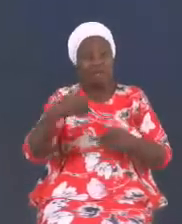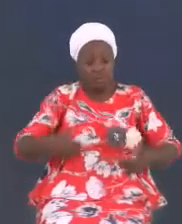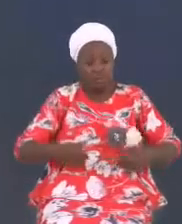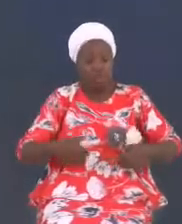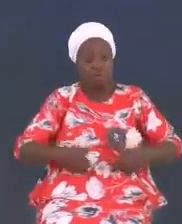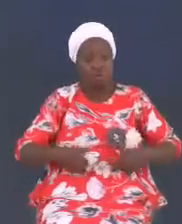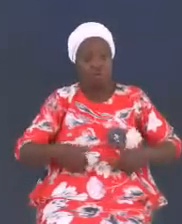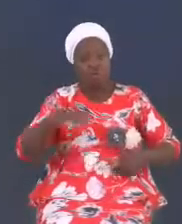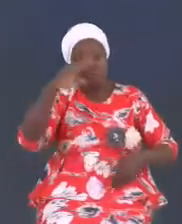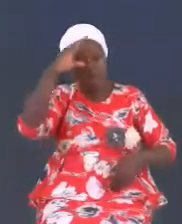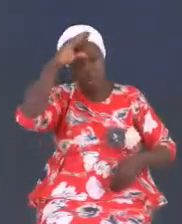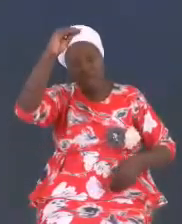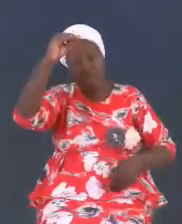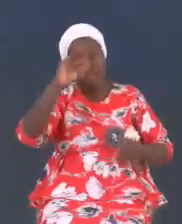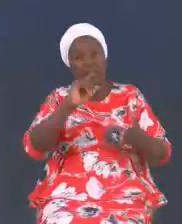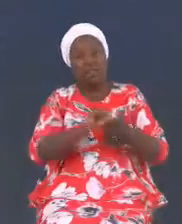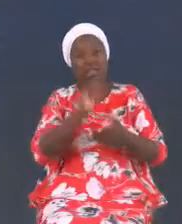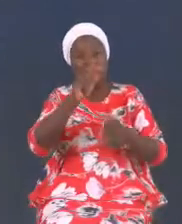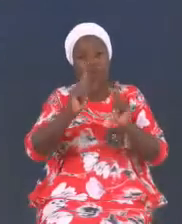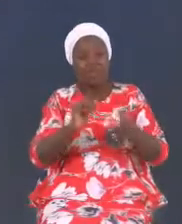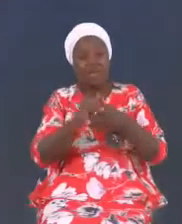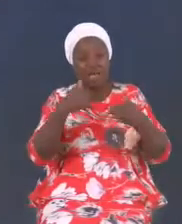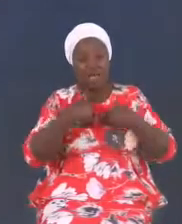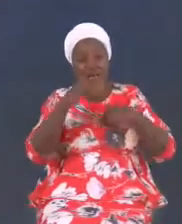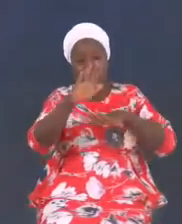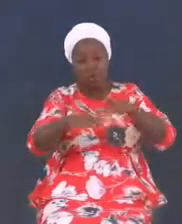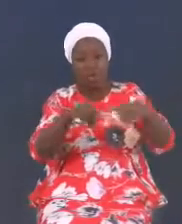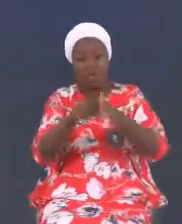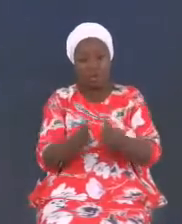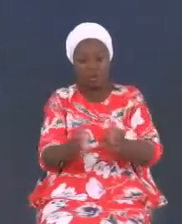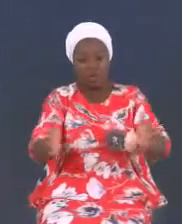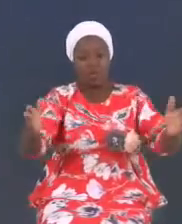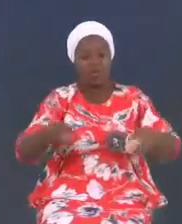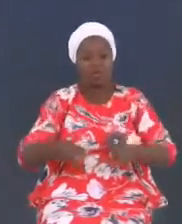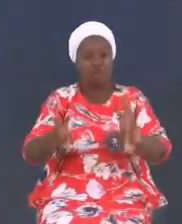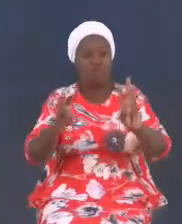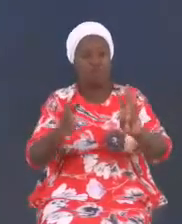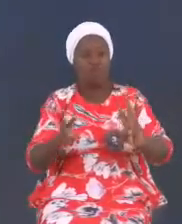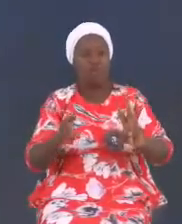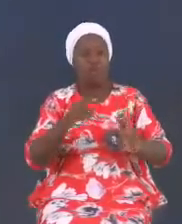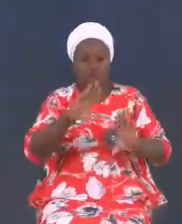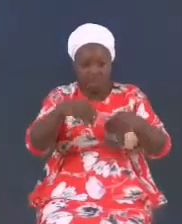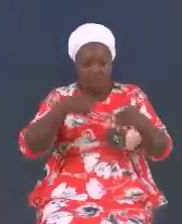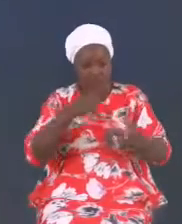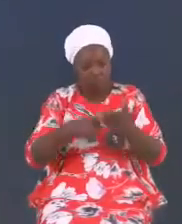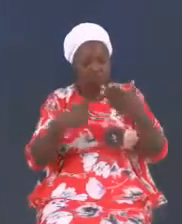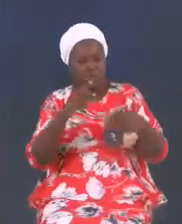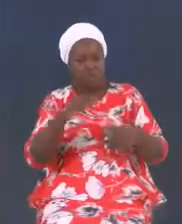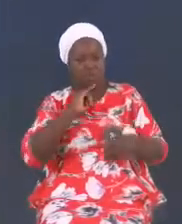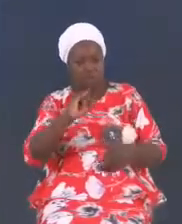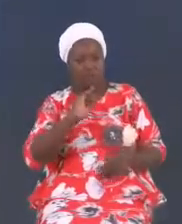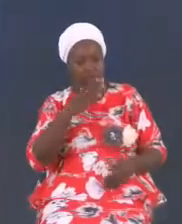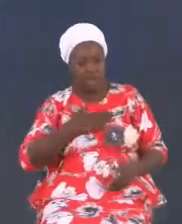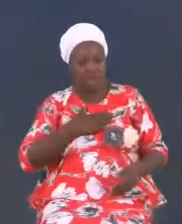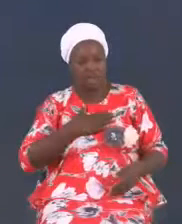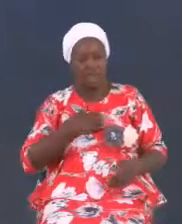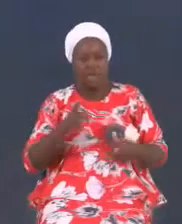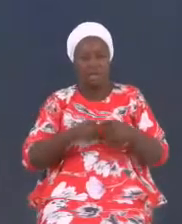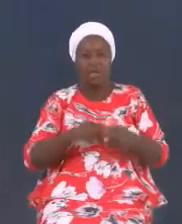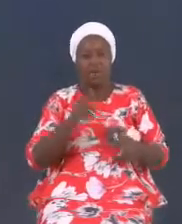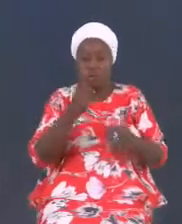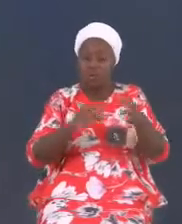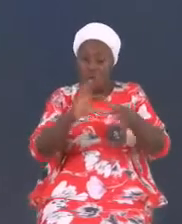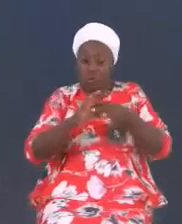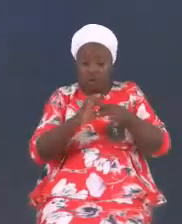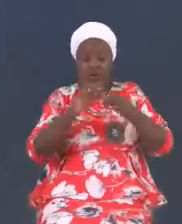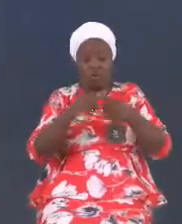person that had walked in the broad way. Give me what belongs to me. And he took all that, and he went to a far